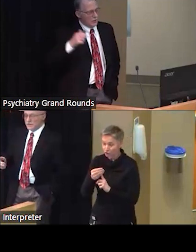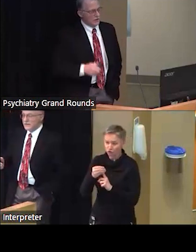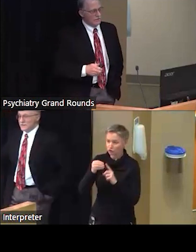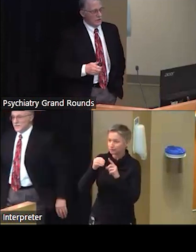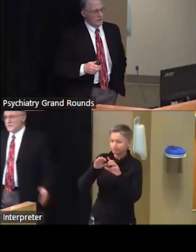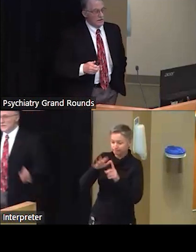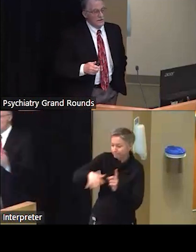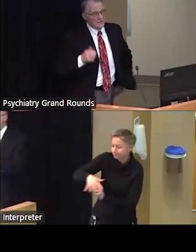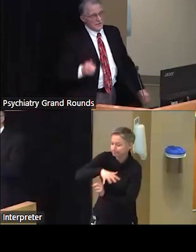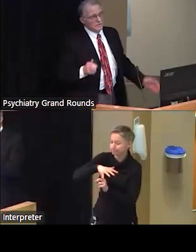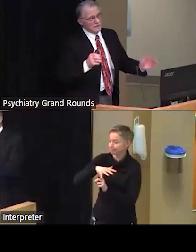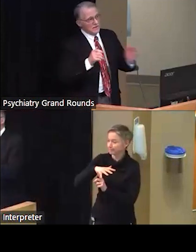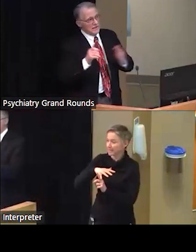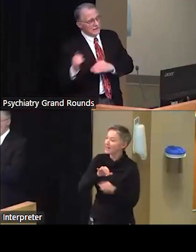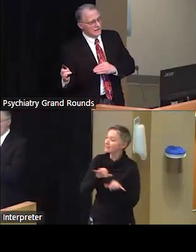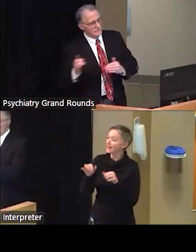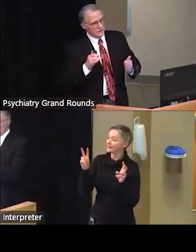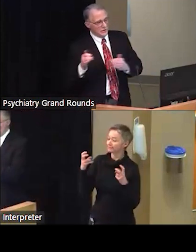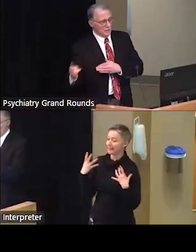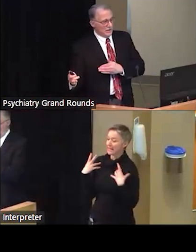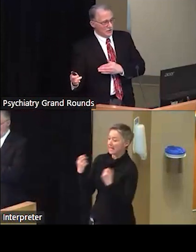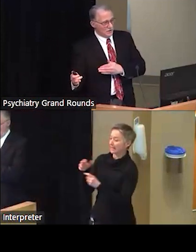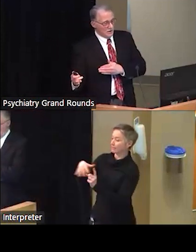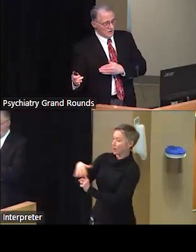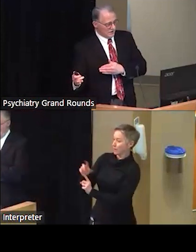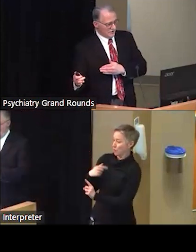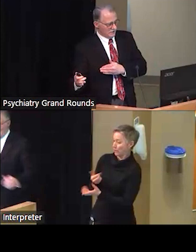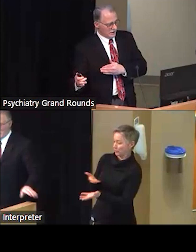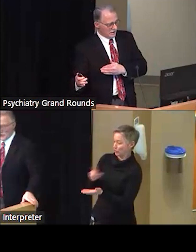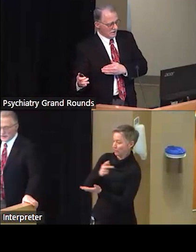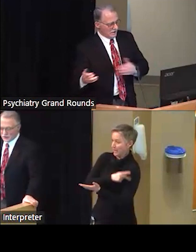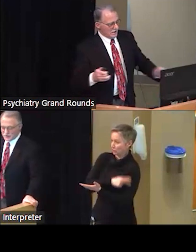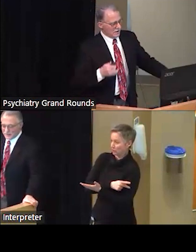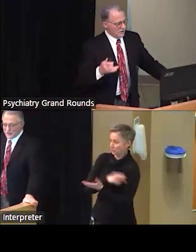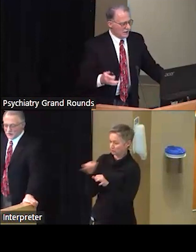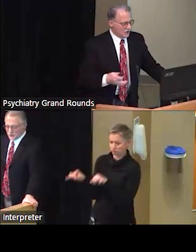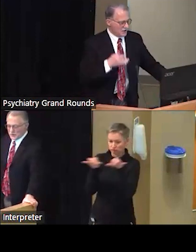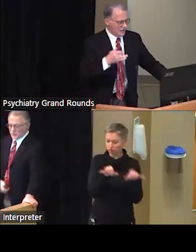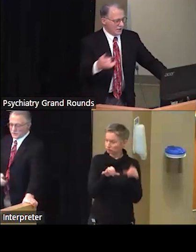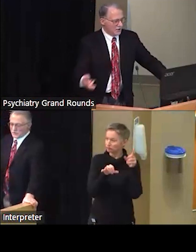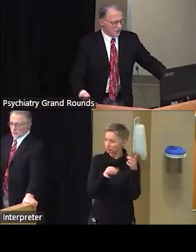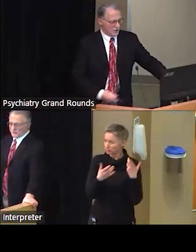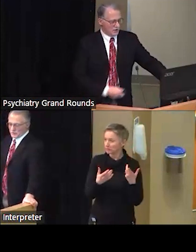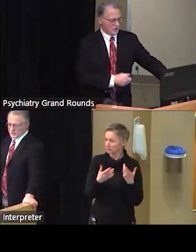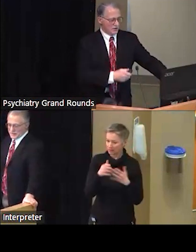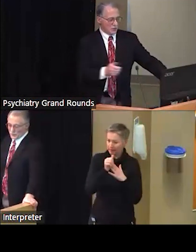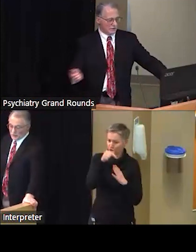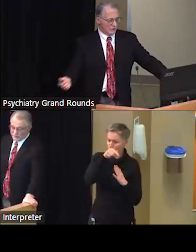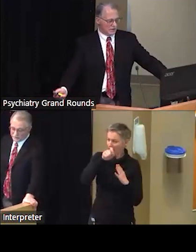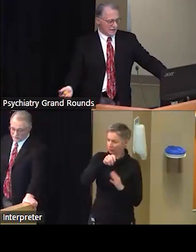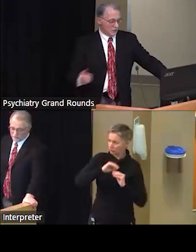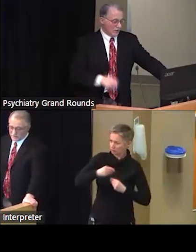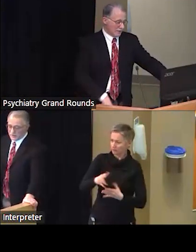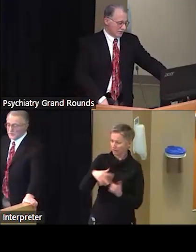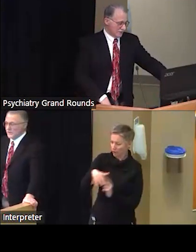climate, work environment. It's the same thing as the healing environment where patients get served. Communications, allocations of resources,